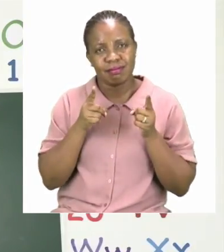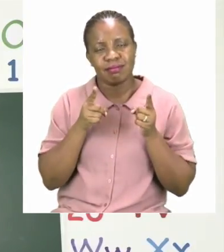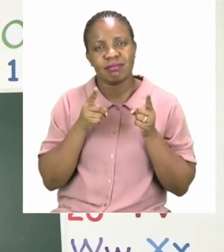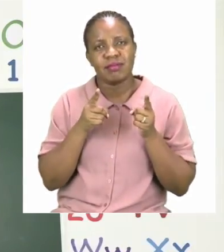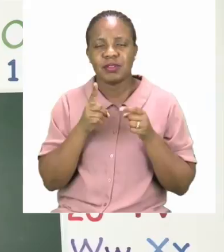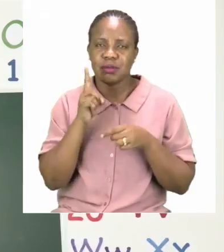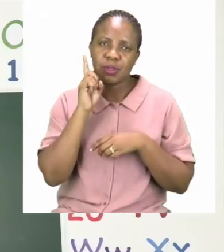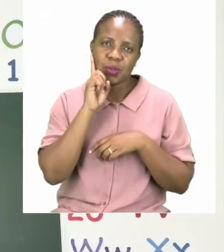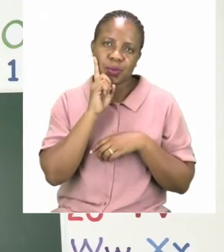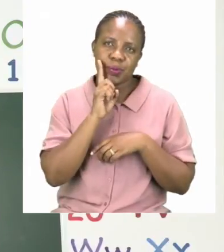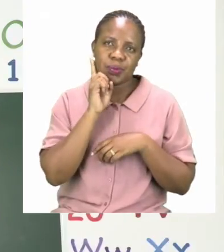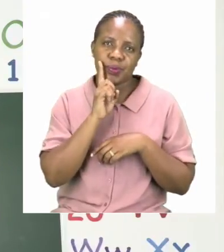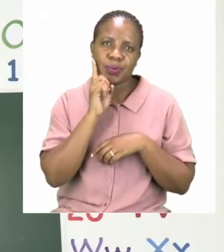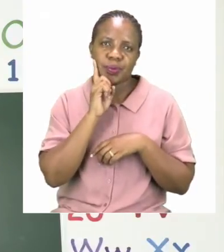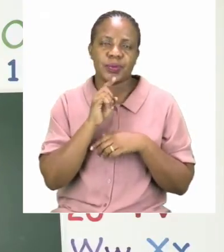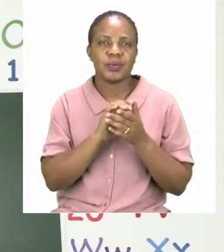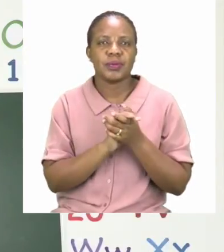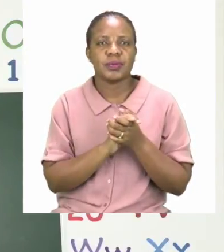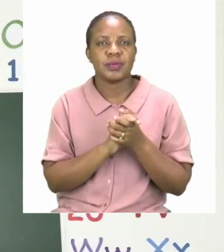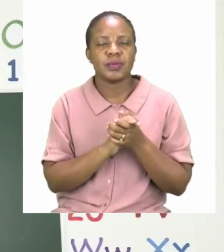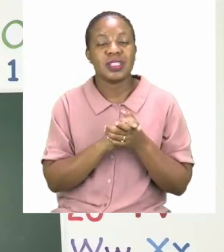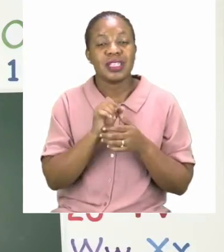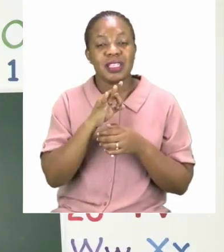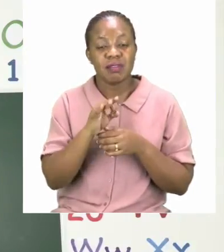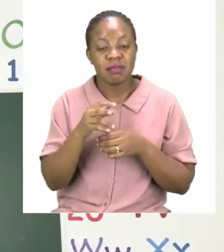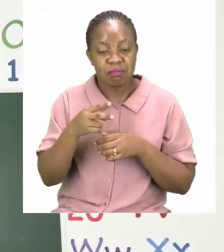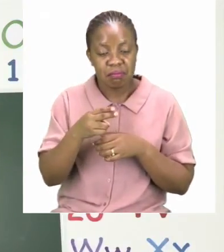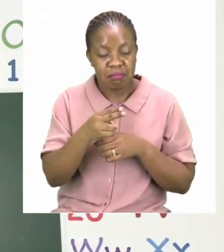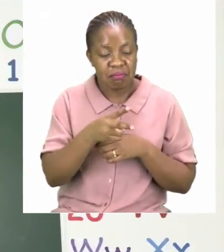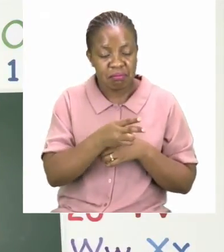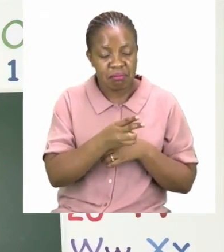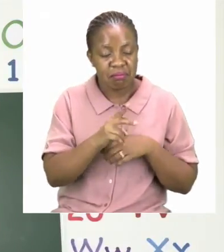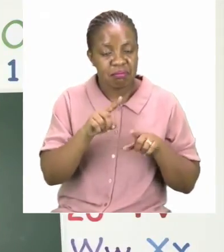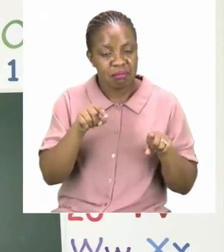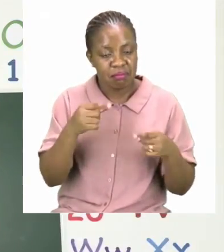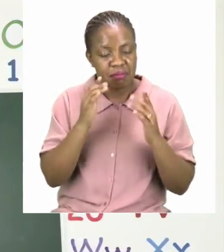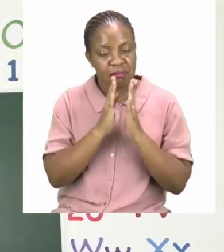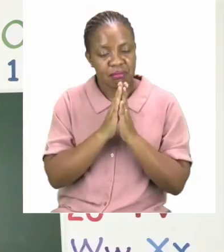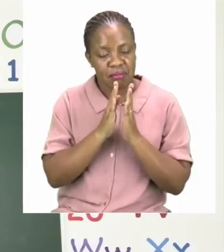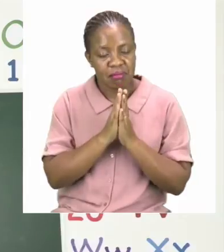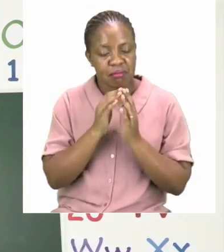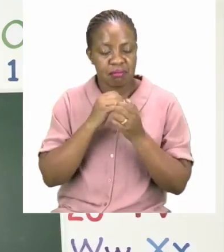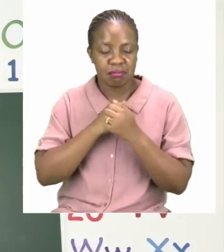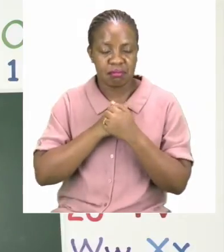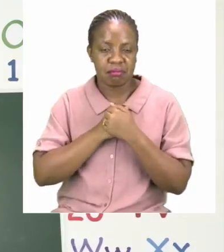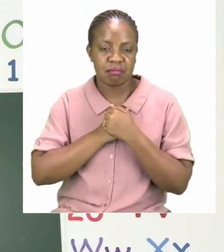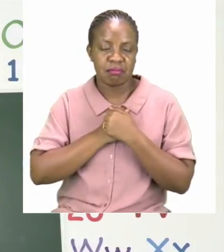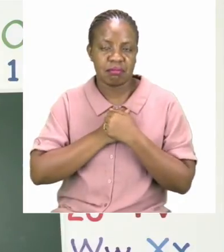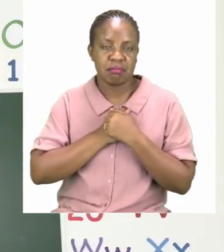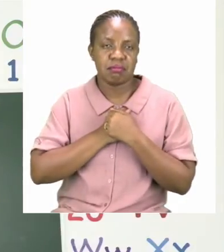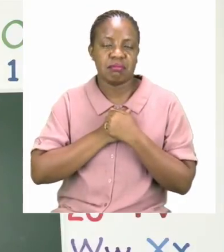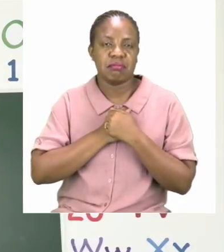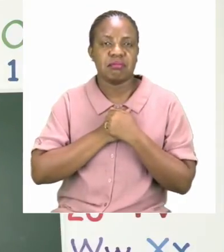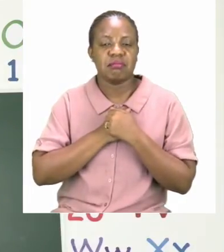parts for the emblem, please make sure that you have an adult with you and that you use your pair of scissors